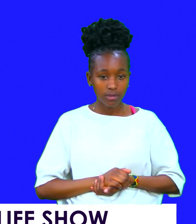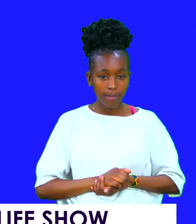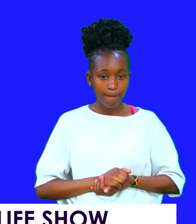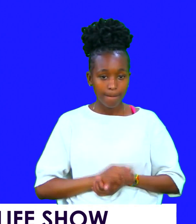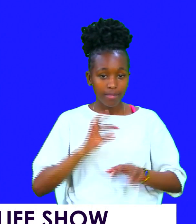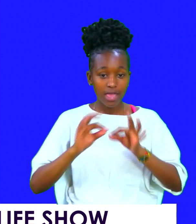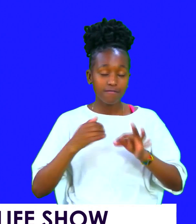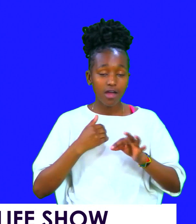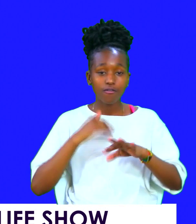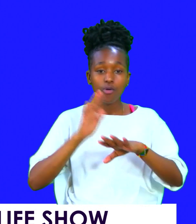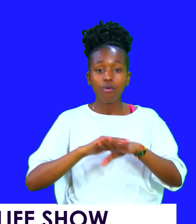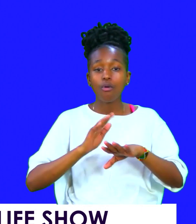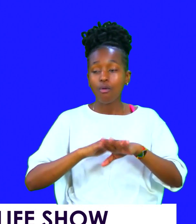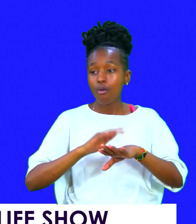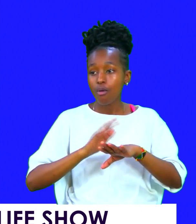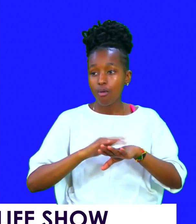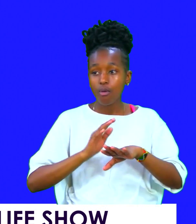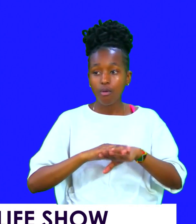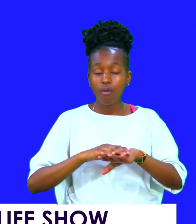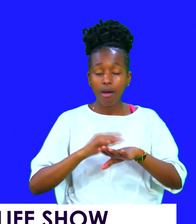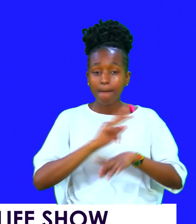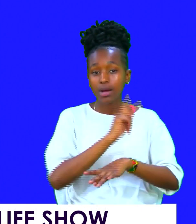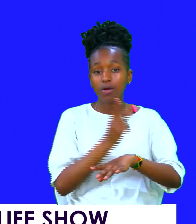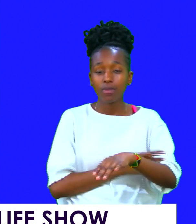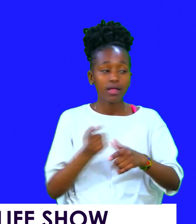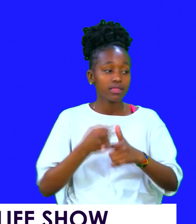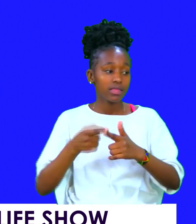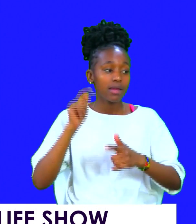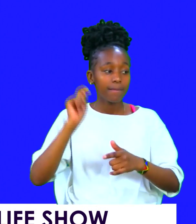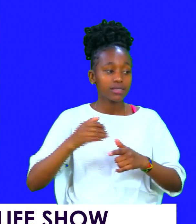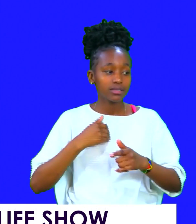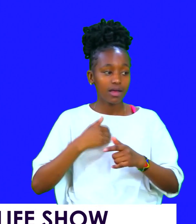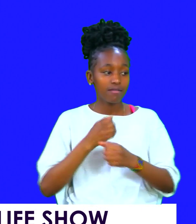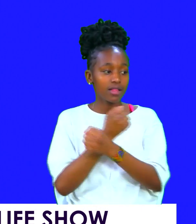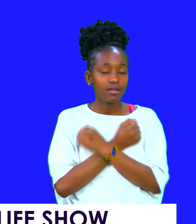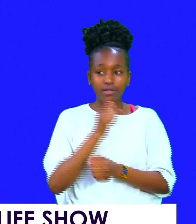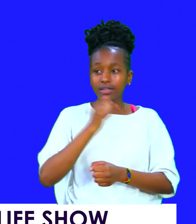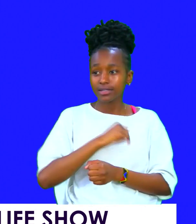demands that you hold love on the inside. Love